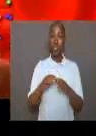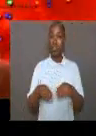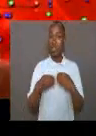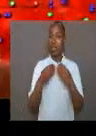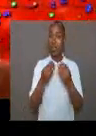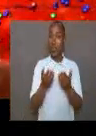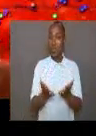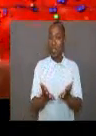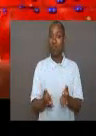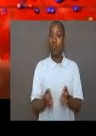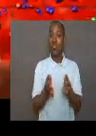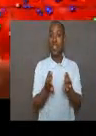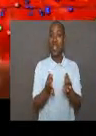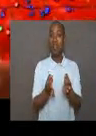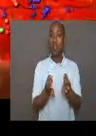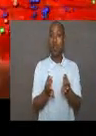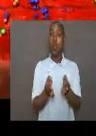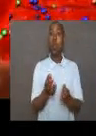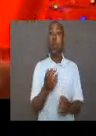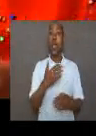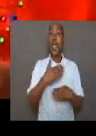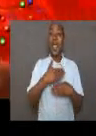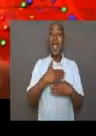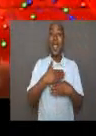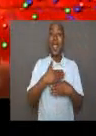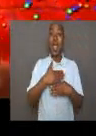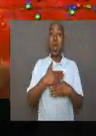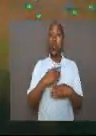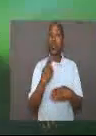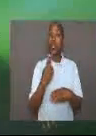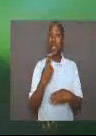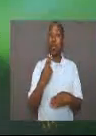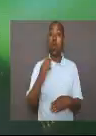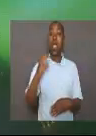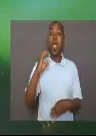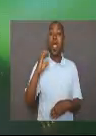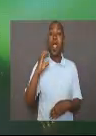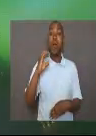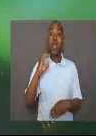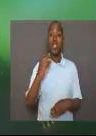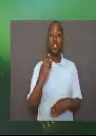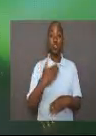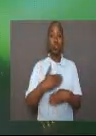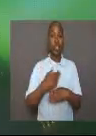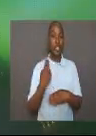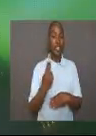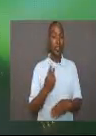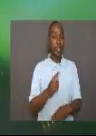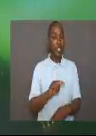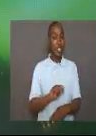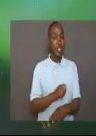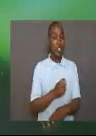concentration gradient in the walls of the capillaries. After the tissue has